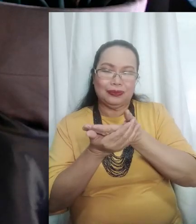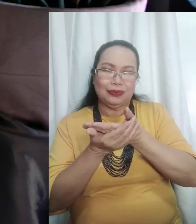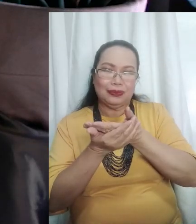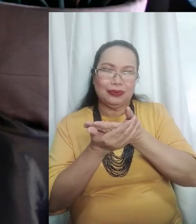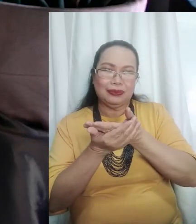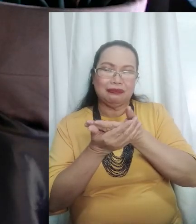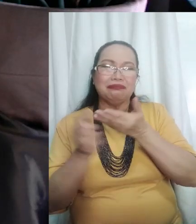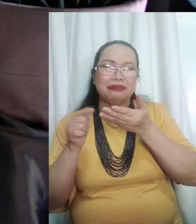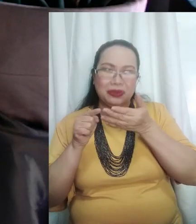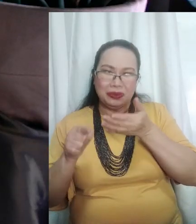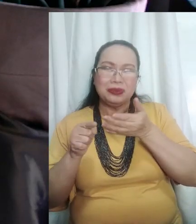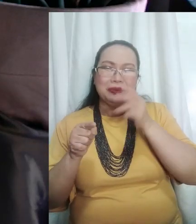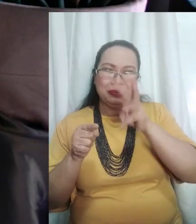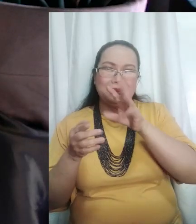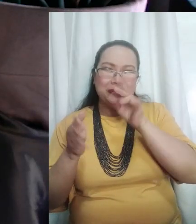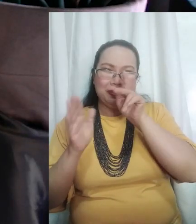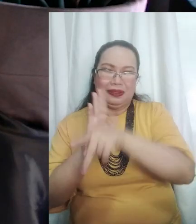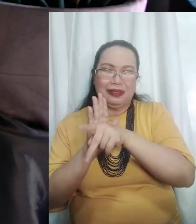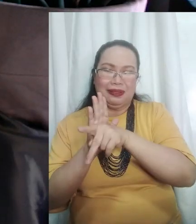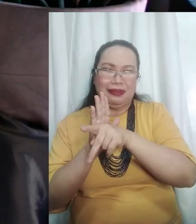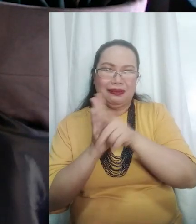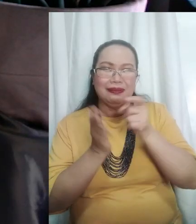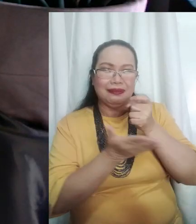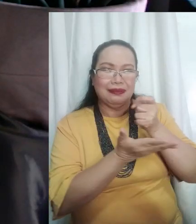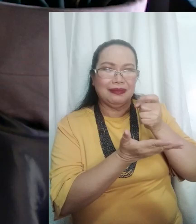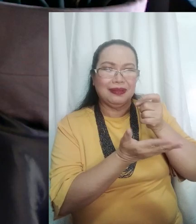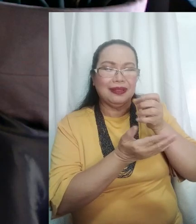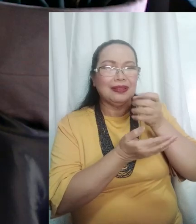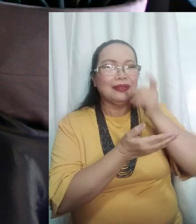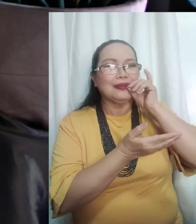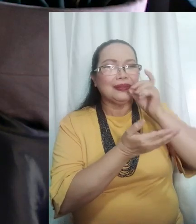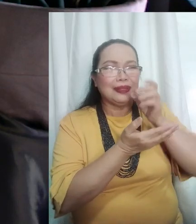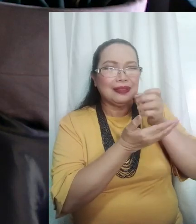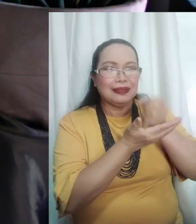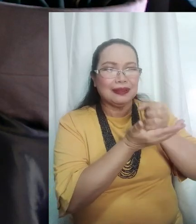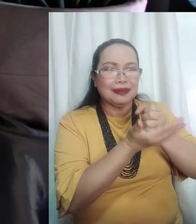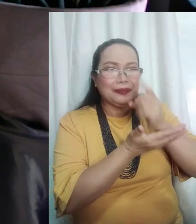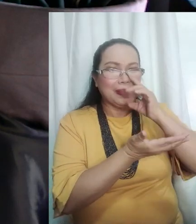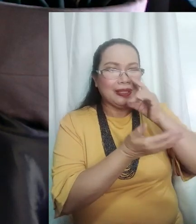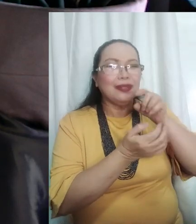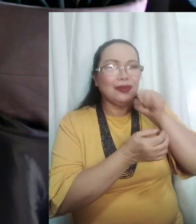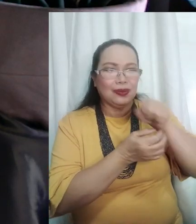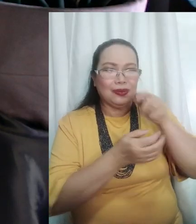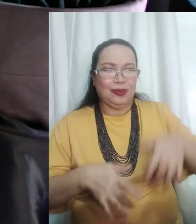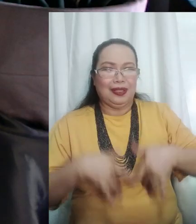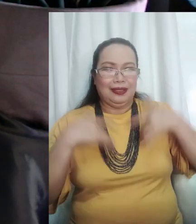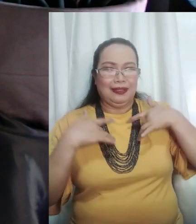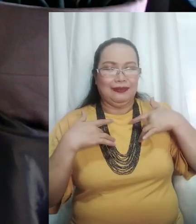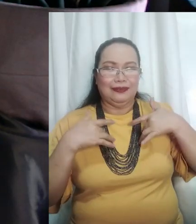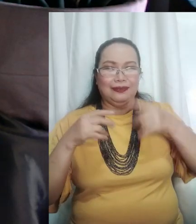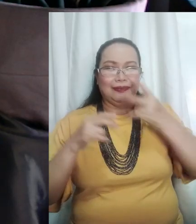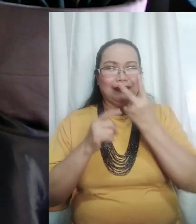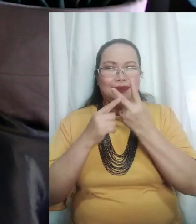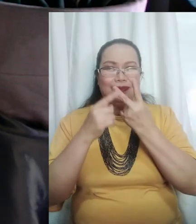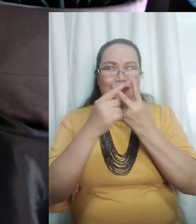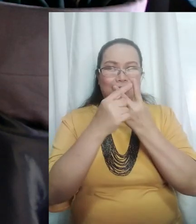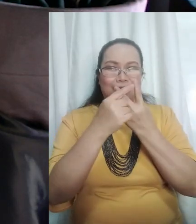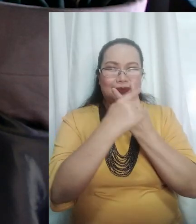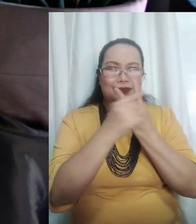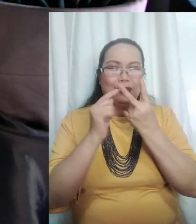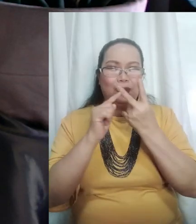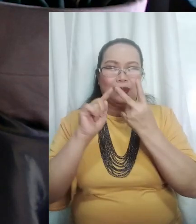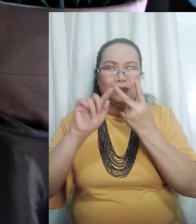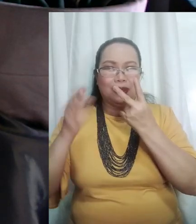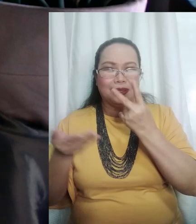imprisonment, okay, we will see Joseph's heart here. Let me read Genesis 40